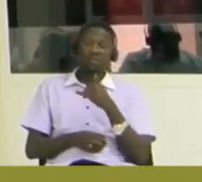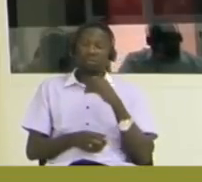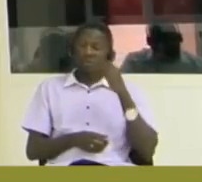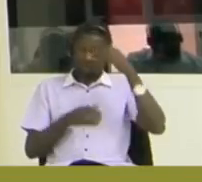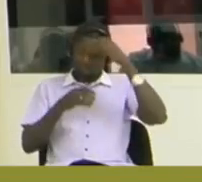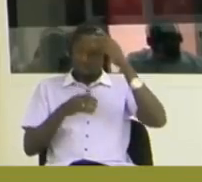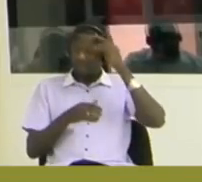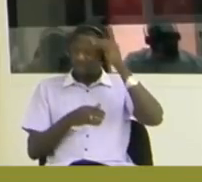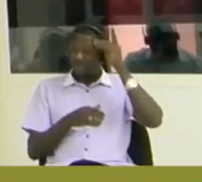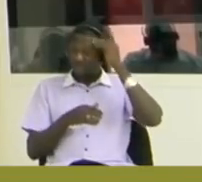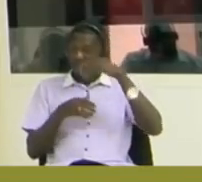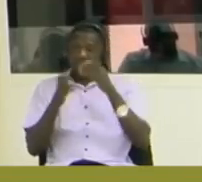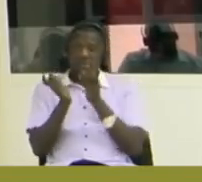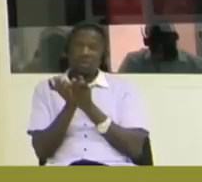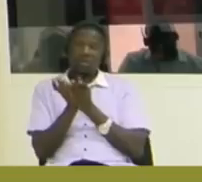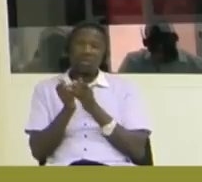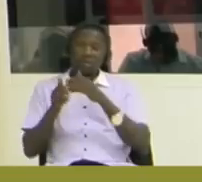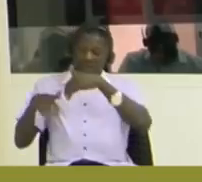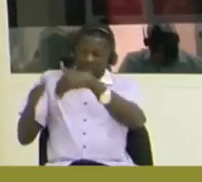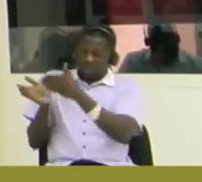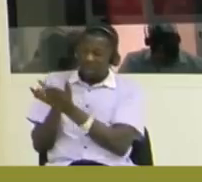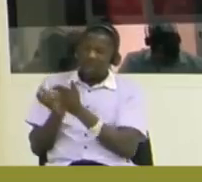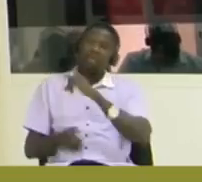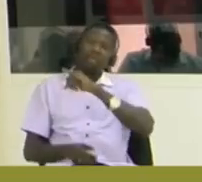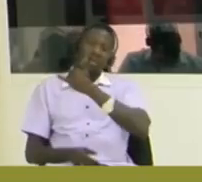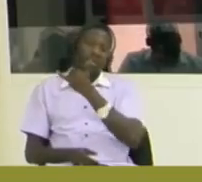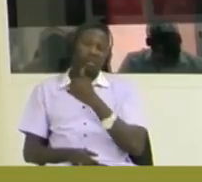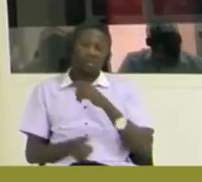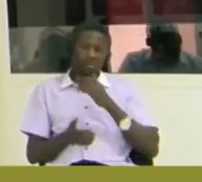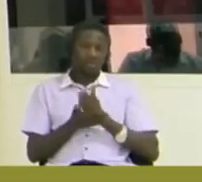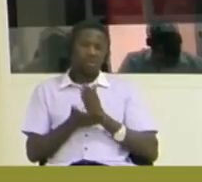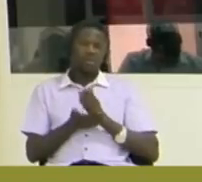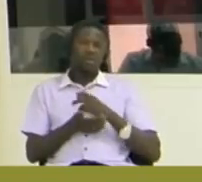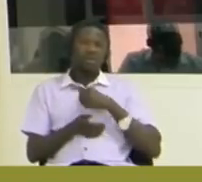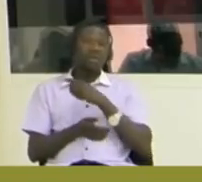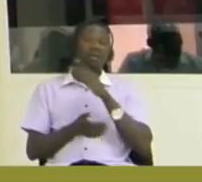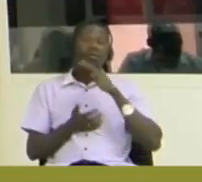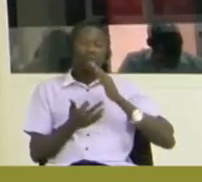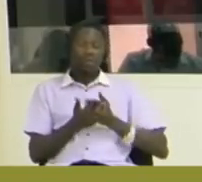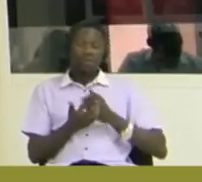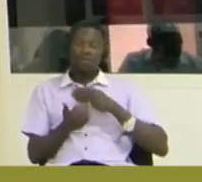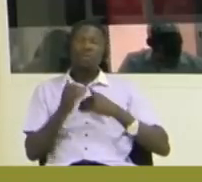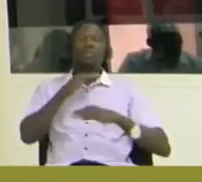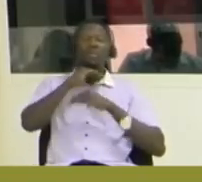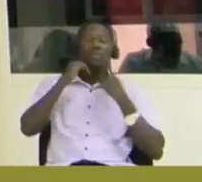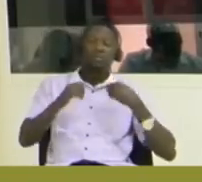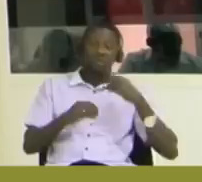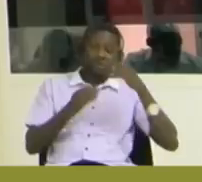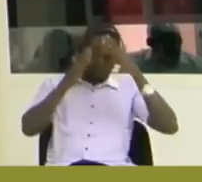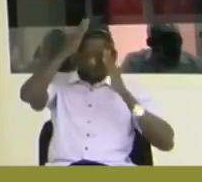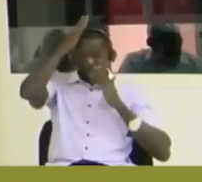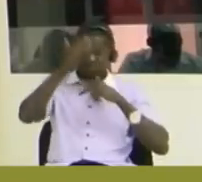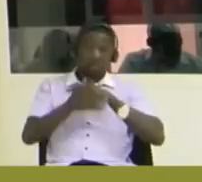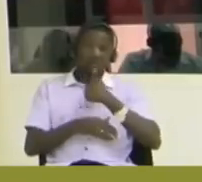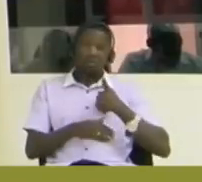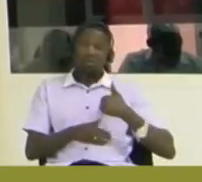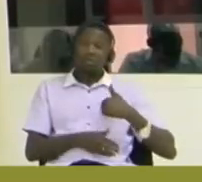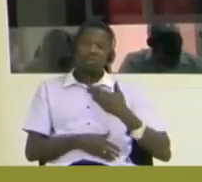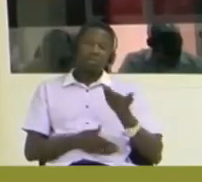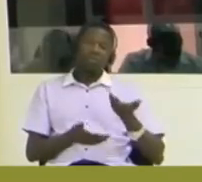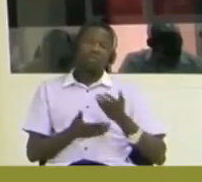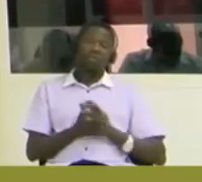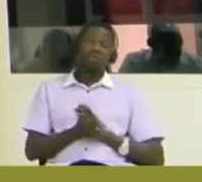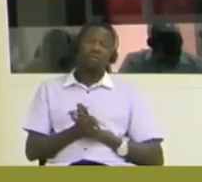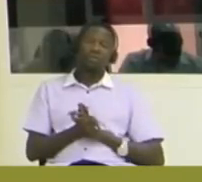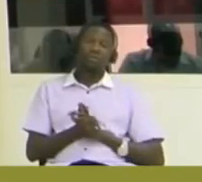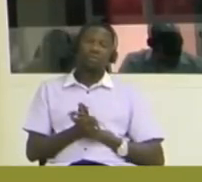was due to the fact that they believed that he was killed by the military. So proceed with your narration, as your narrative